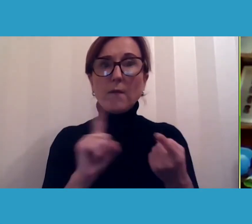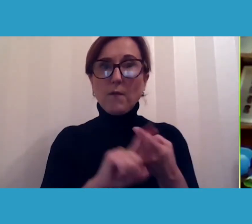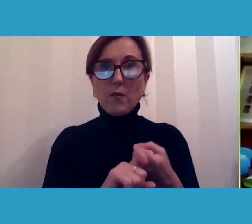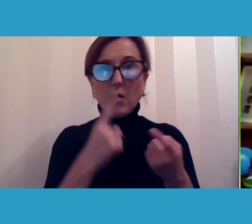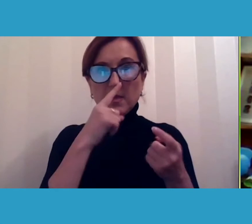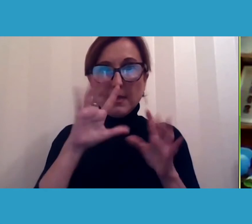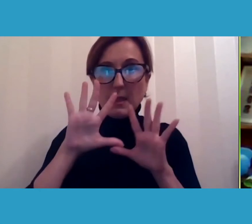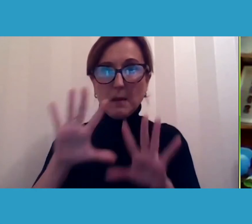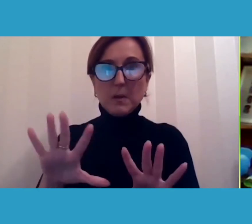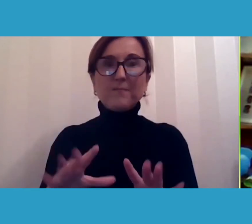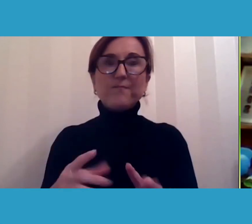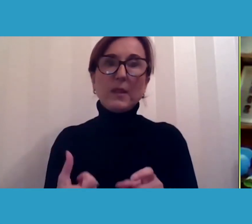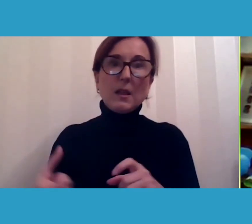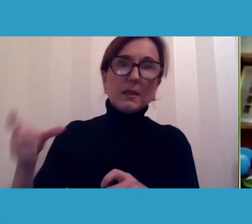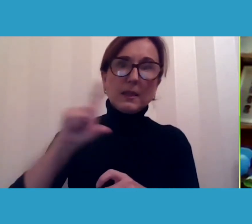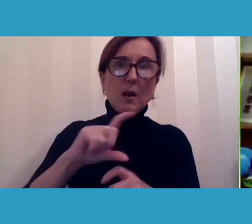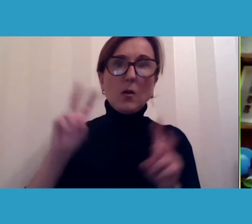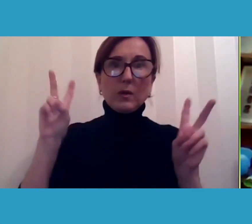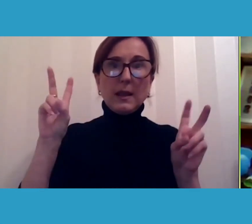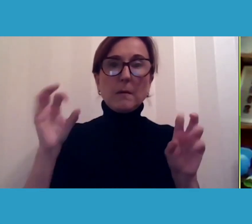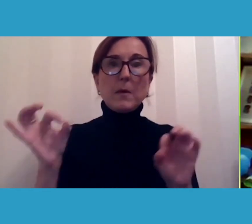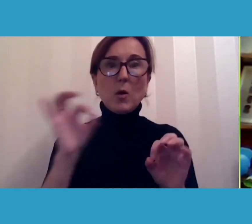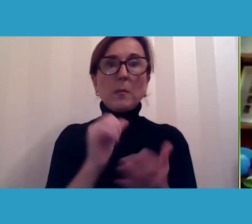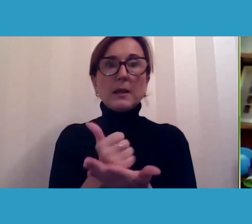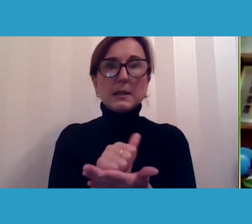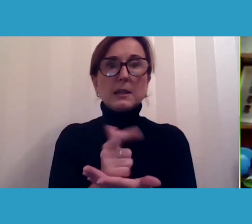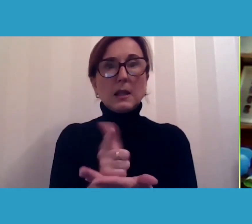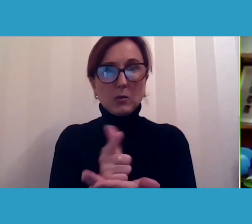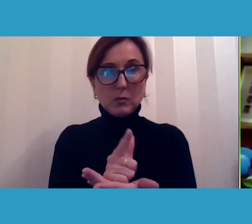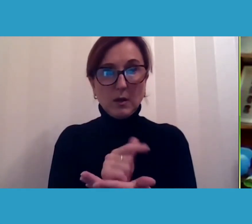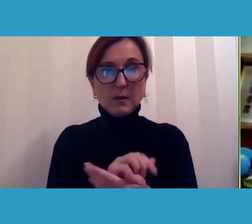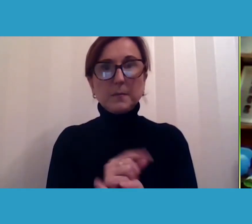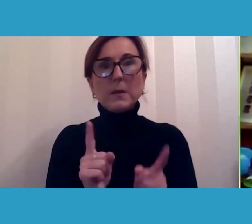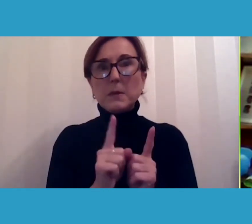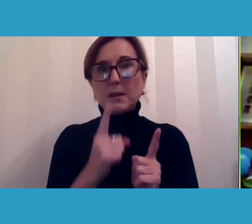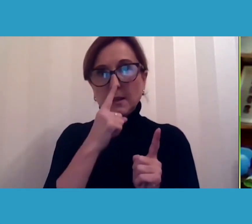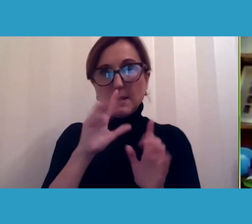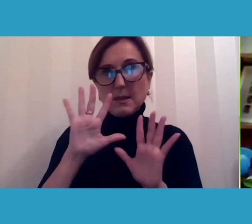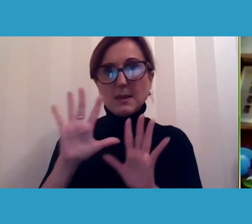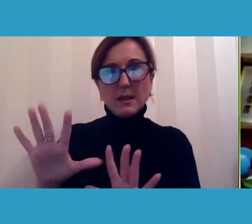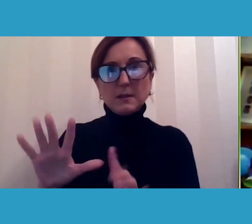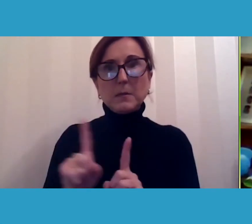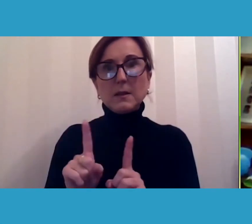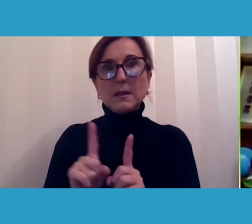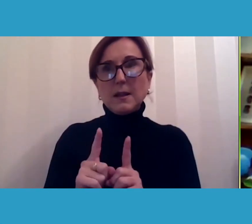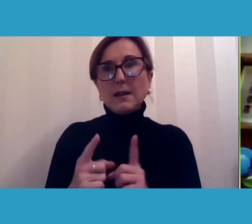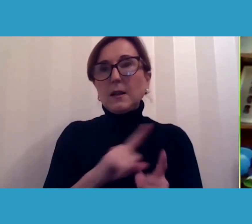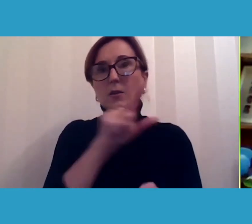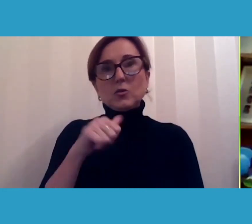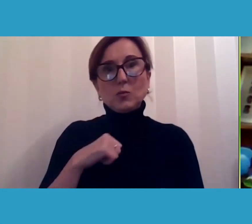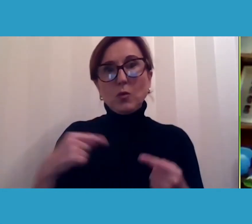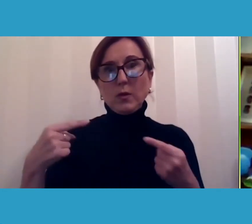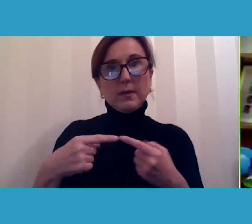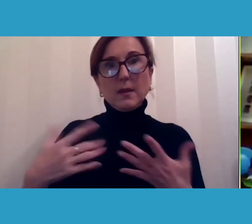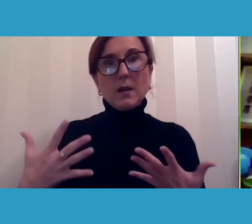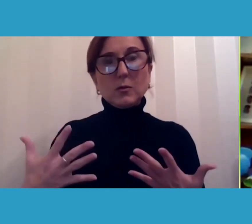is related to hate is disseminated towards people of different sexual orientation. It